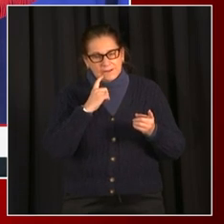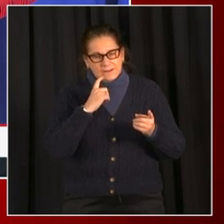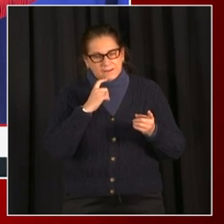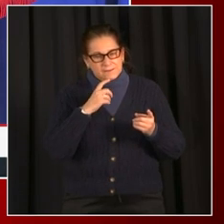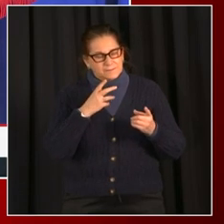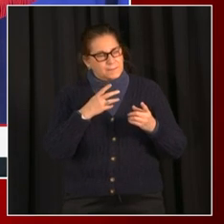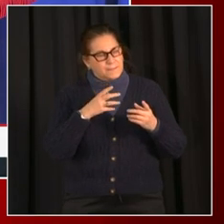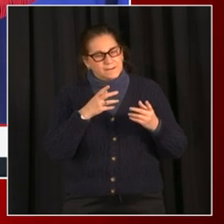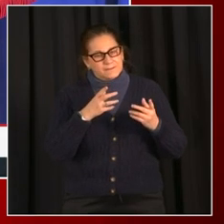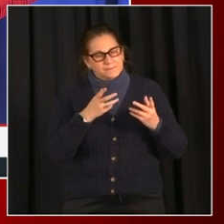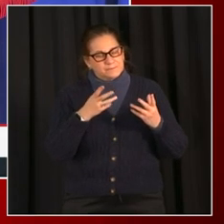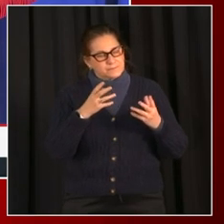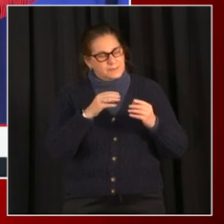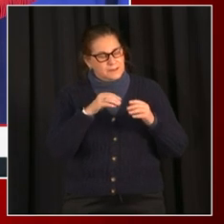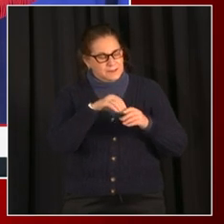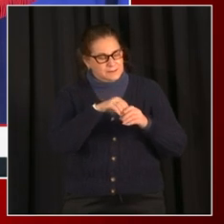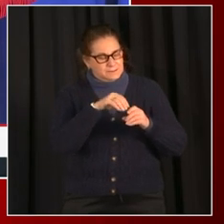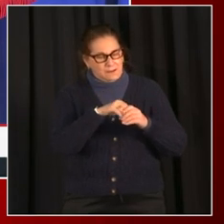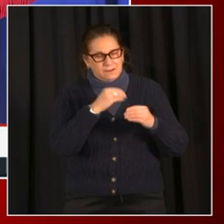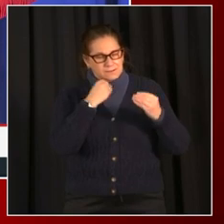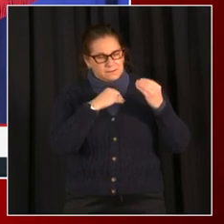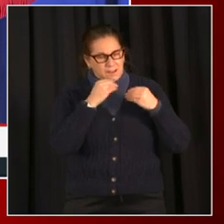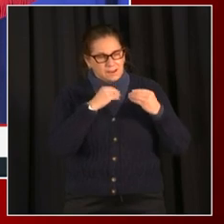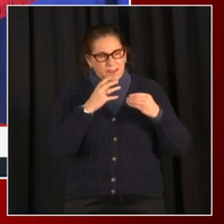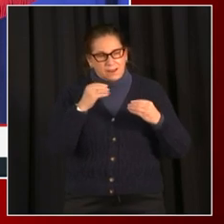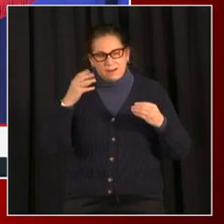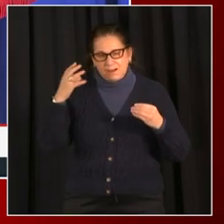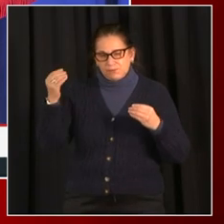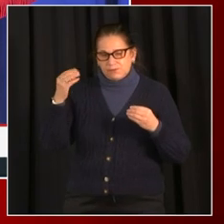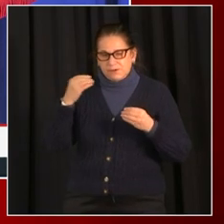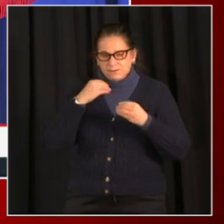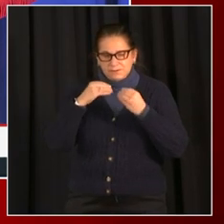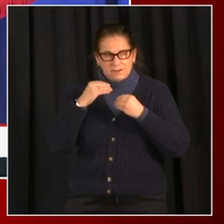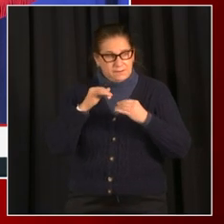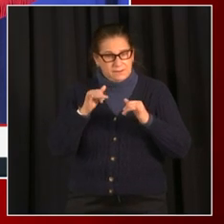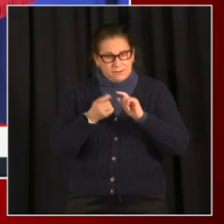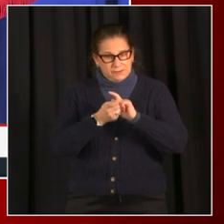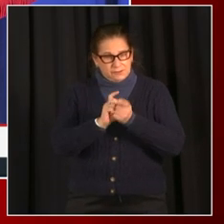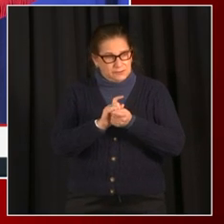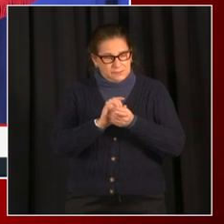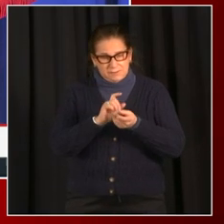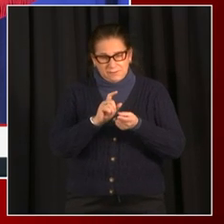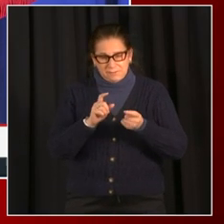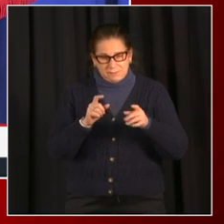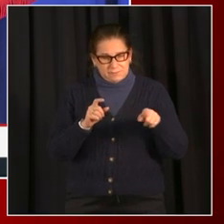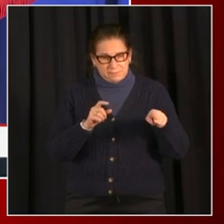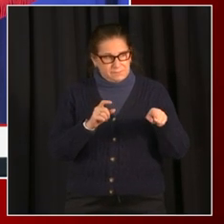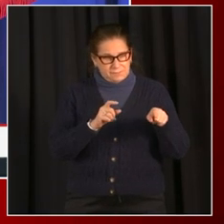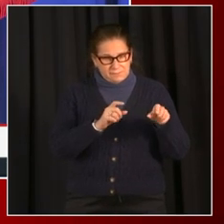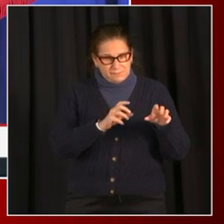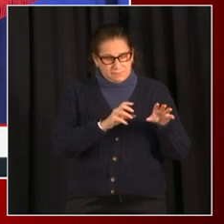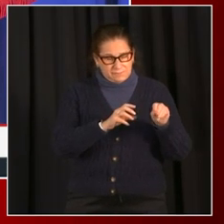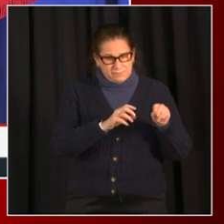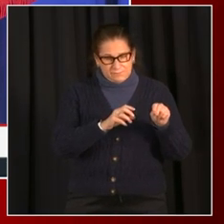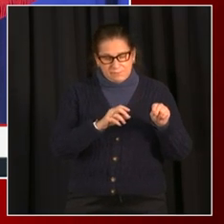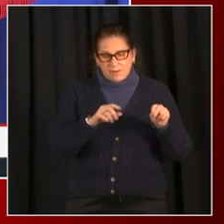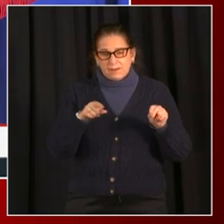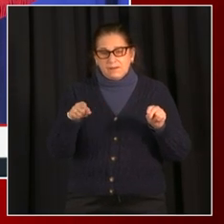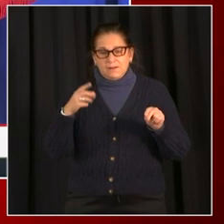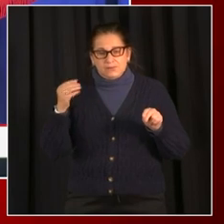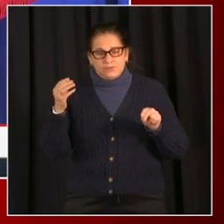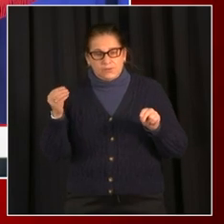those outdoor sides? And also the change to going from freezing and below to now no